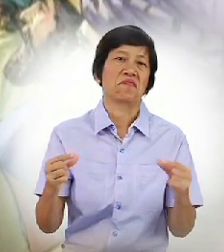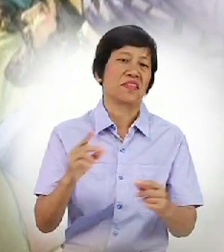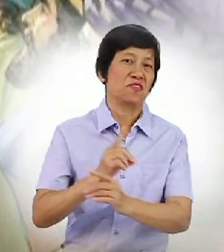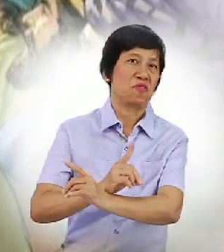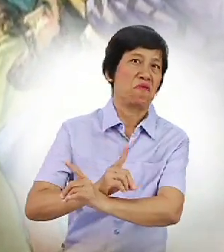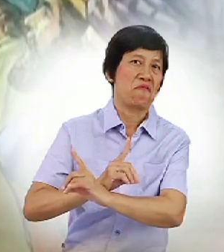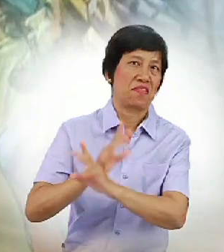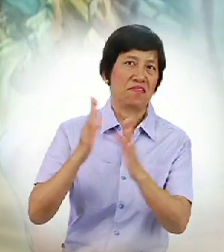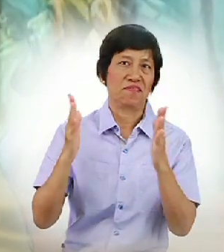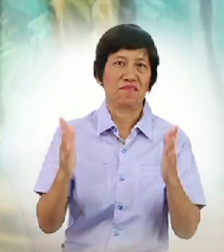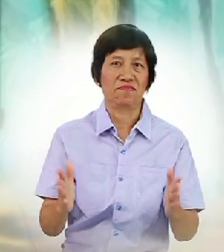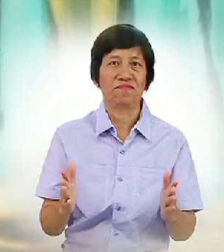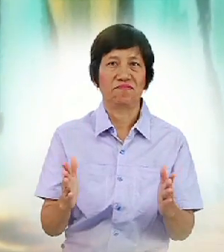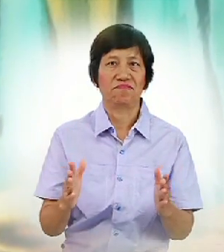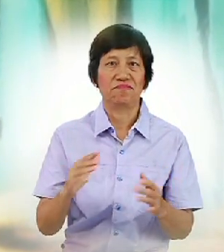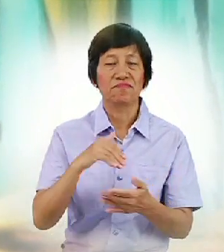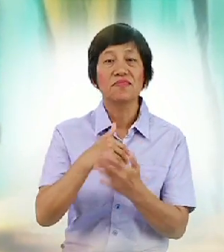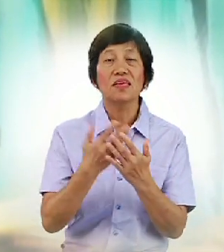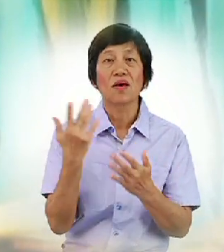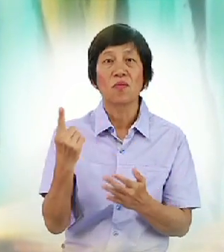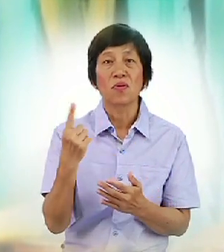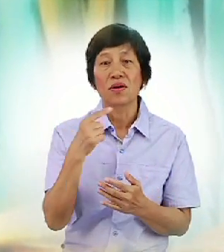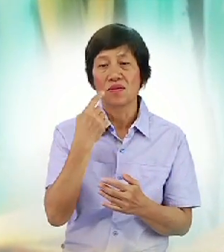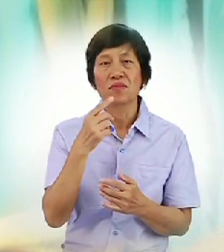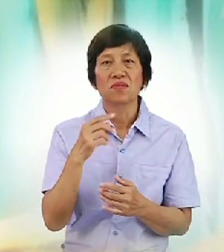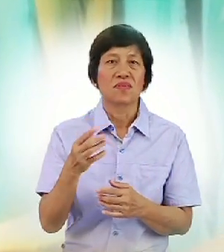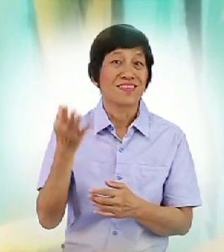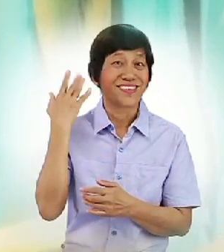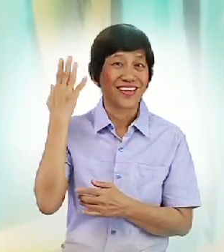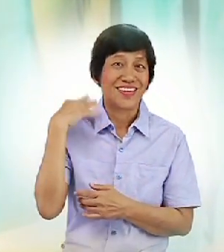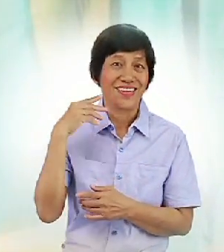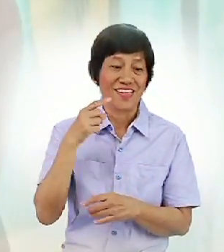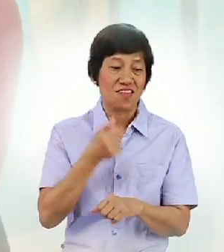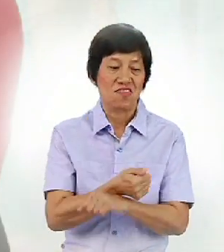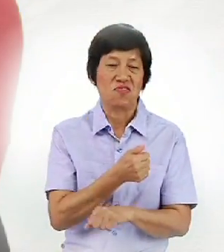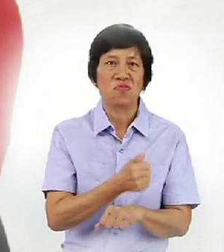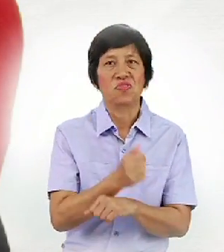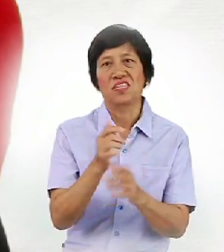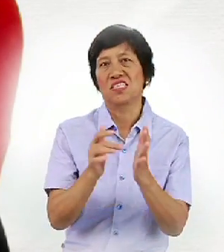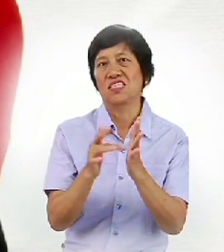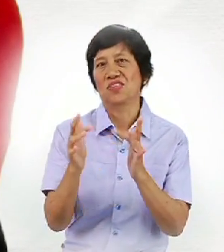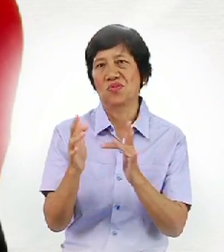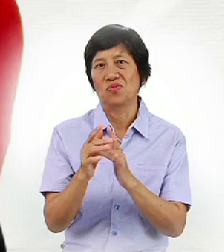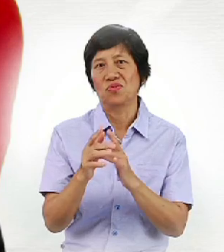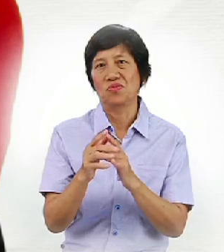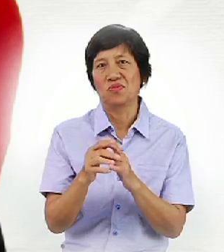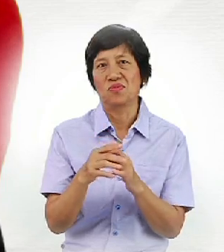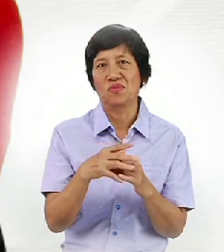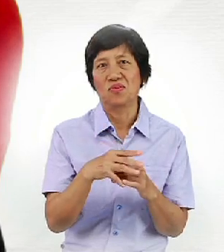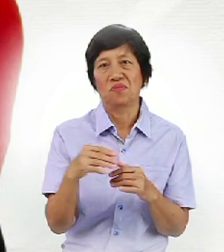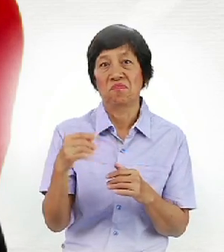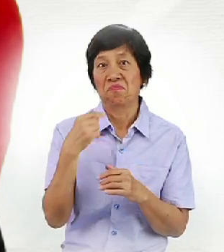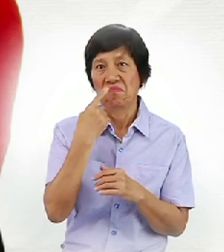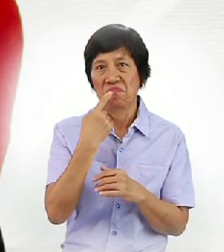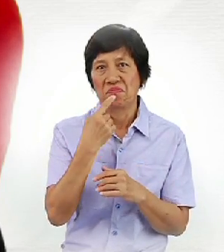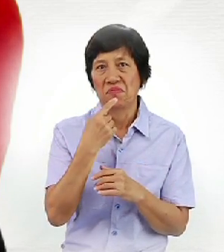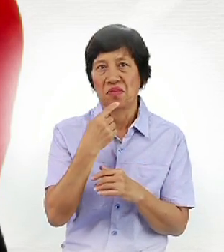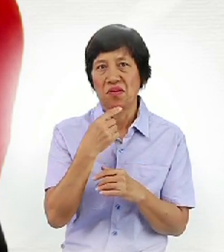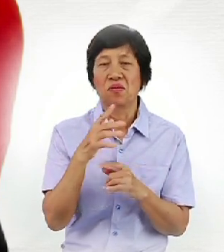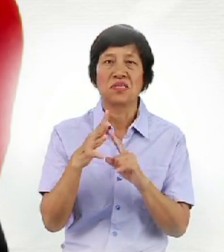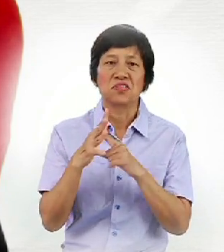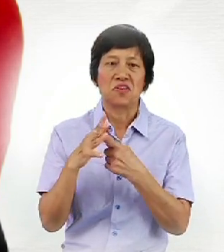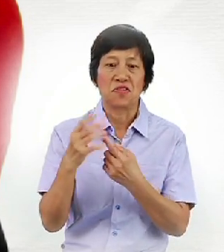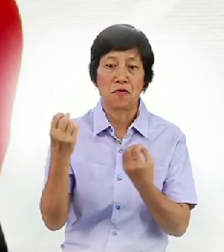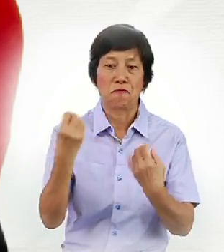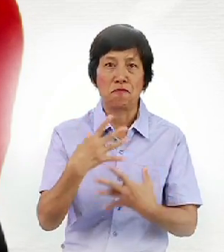defender. Someone who used to ridicule Jesus and who generated